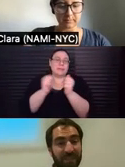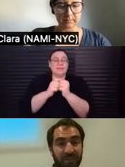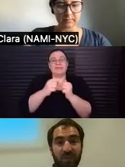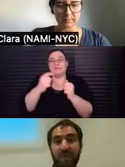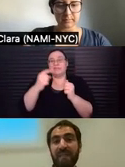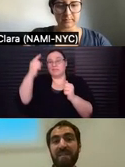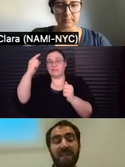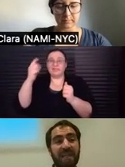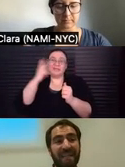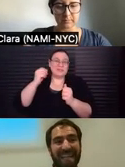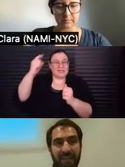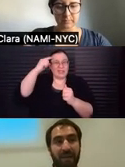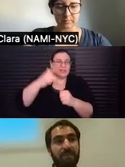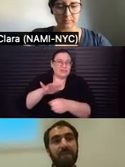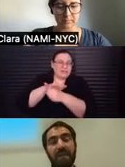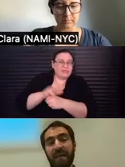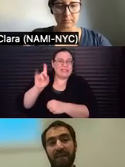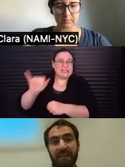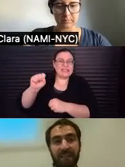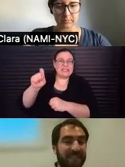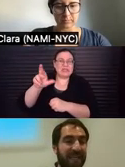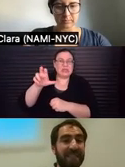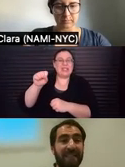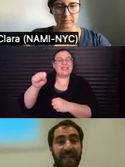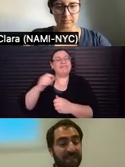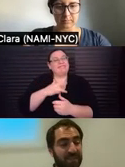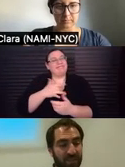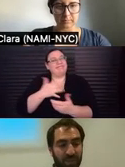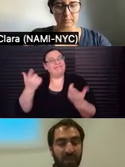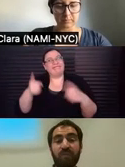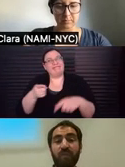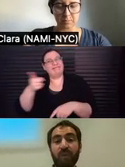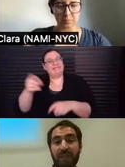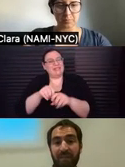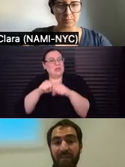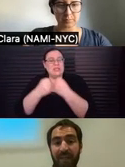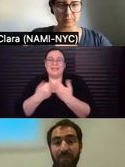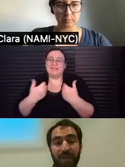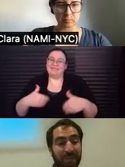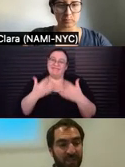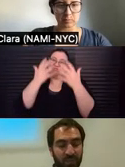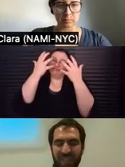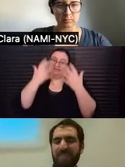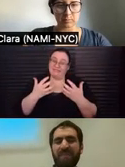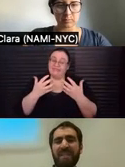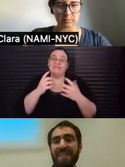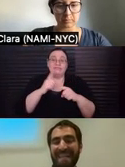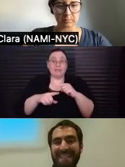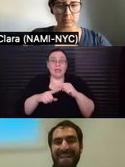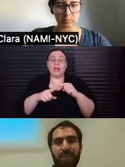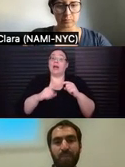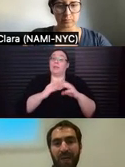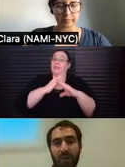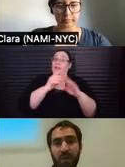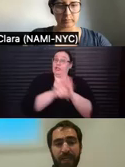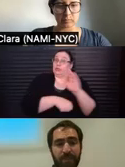experiencing mental distress end up in society today. And it's really unfortunate, but it makes suicide prevention a